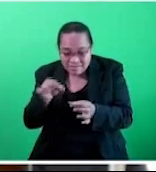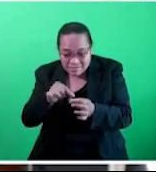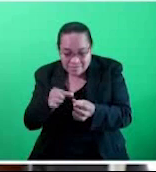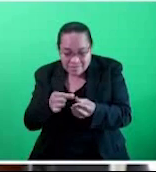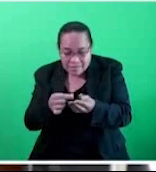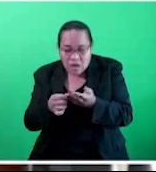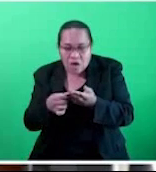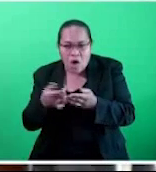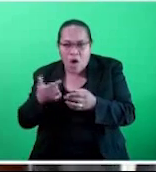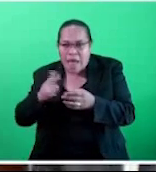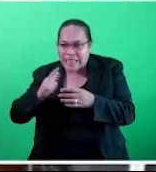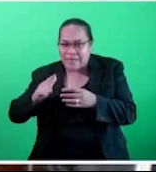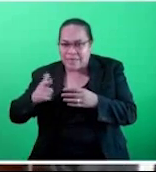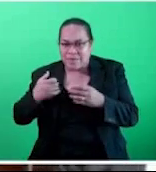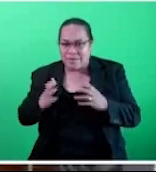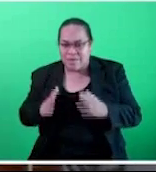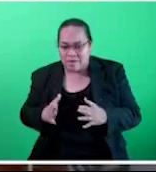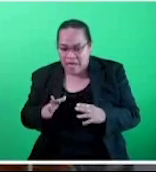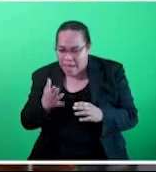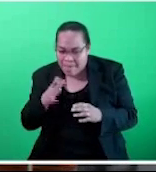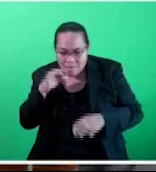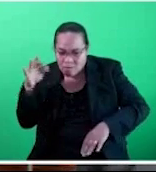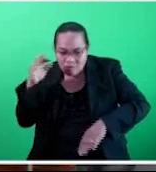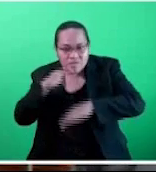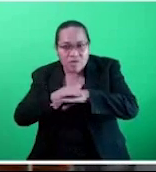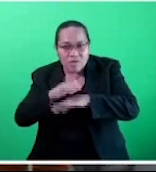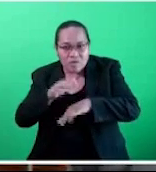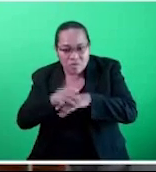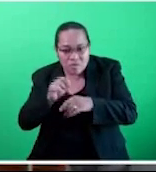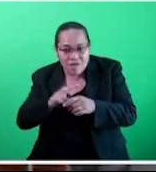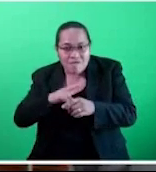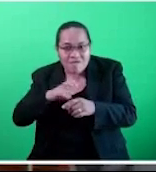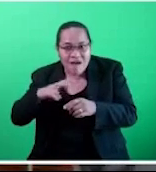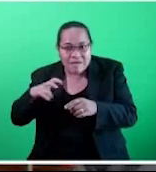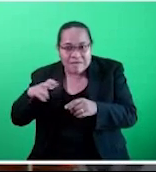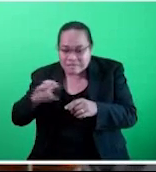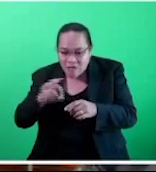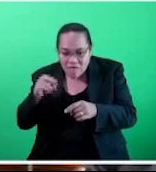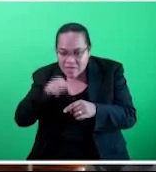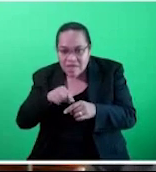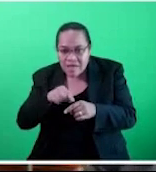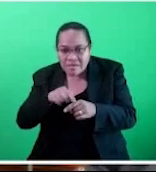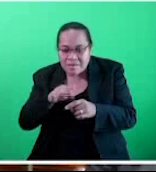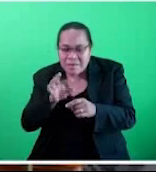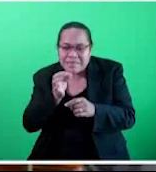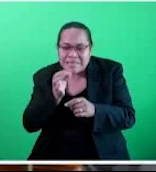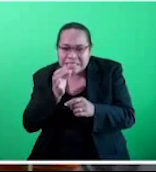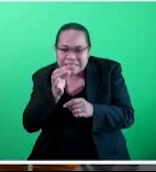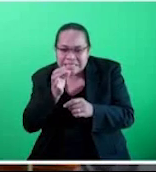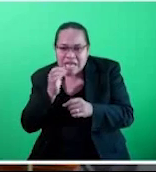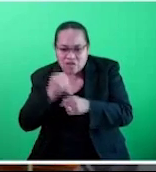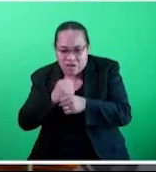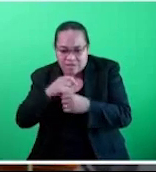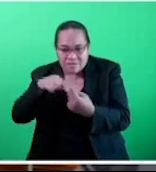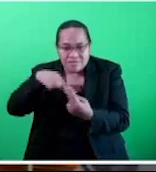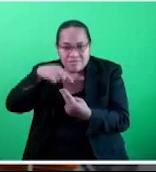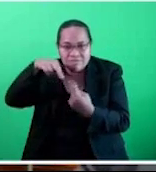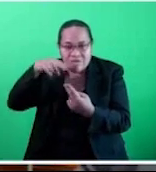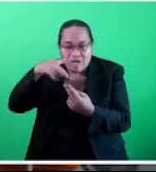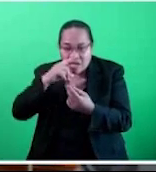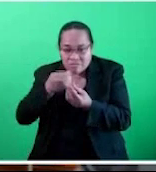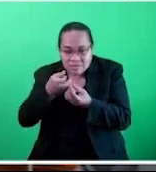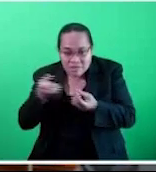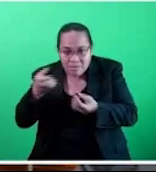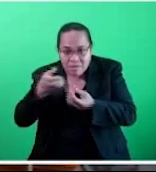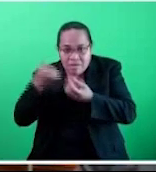fluid, they may not have the complete component of the virus. And maybe just the genetic molecule itself can be separated.